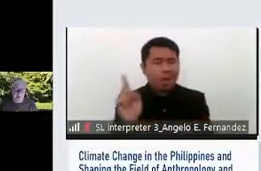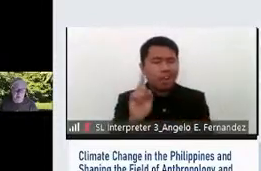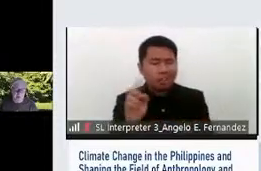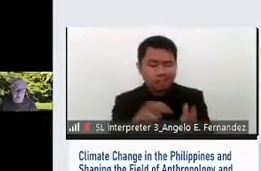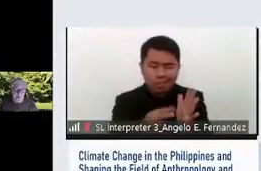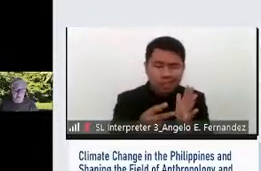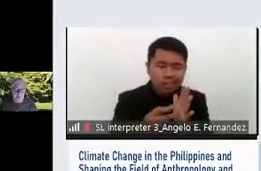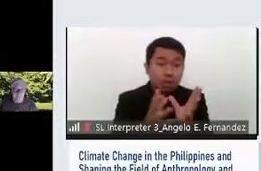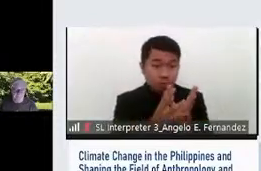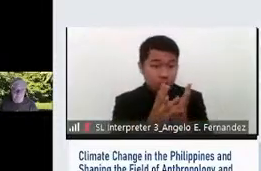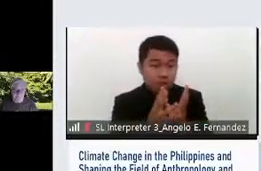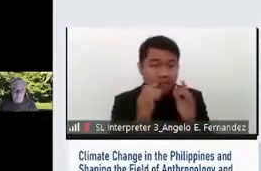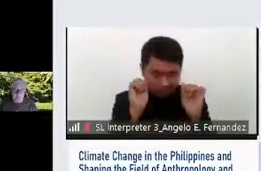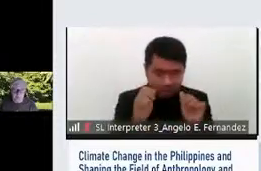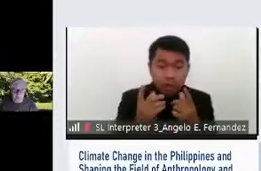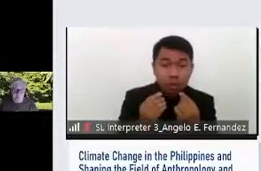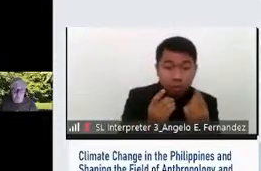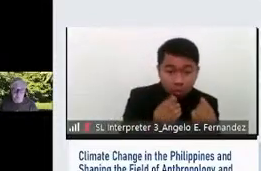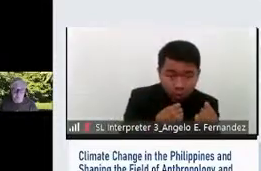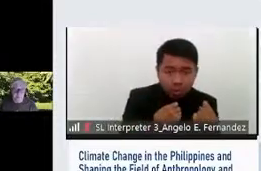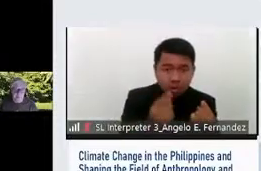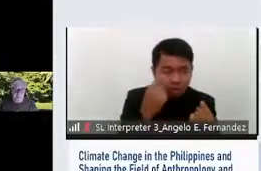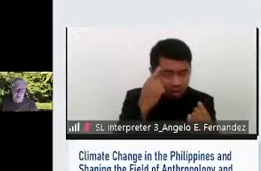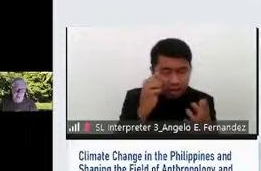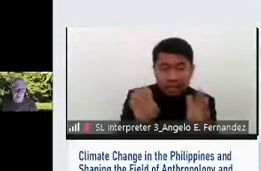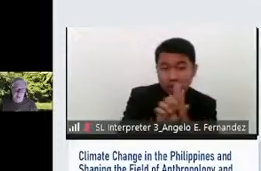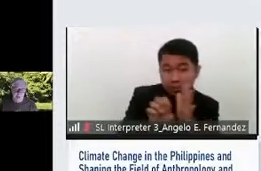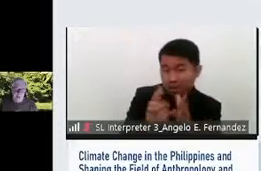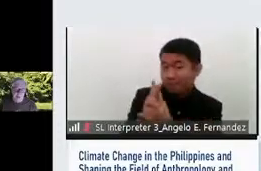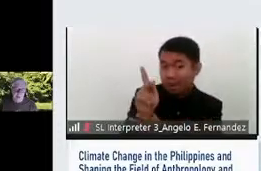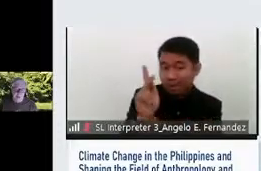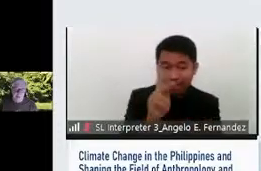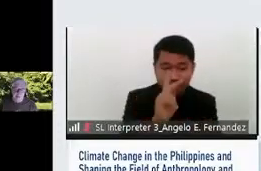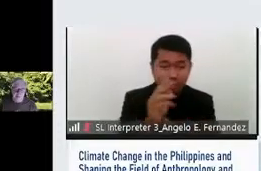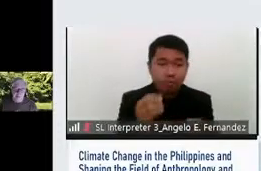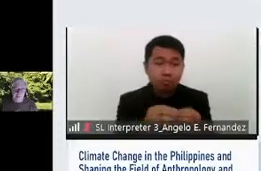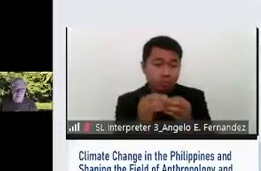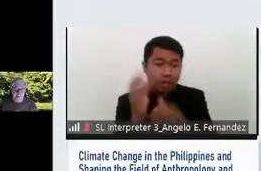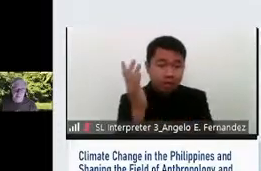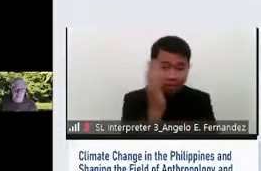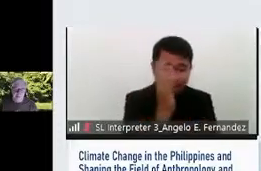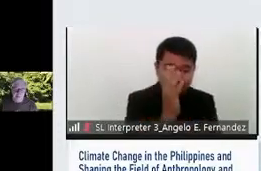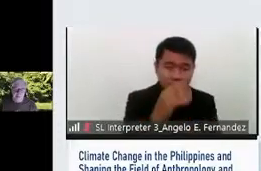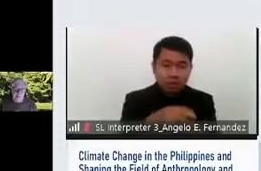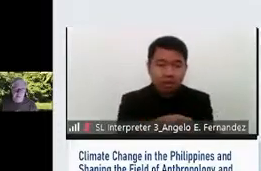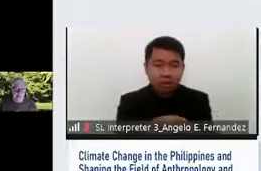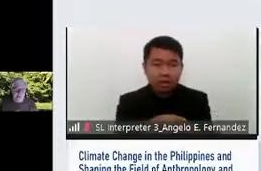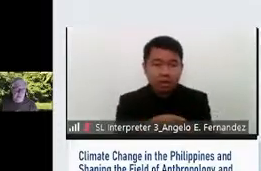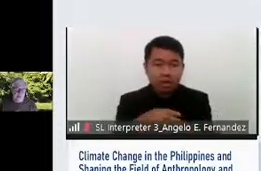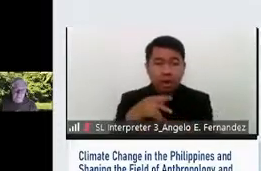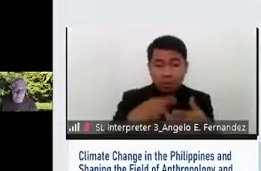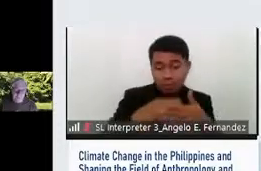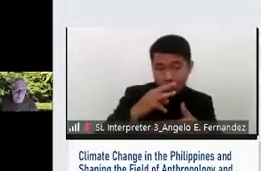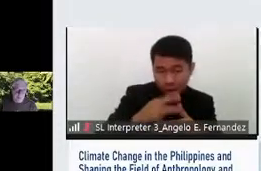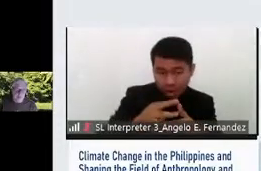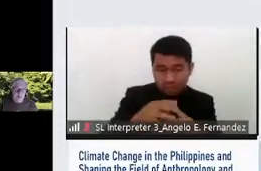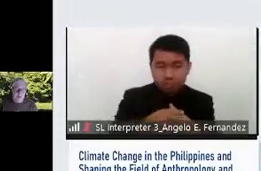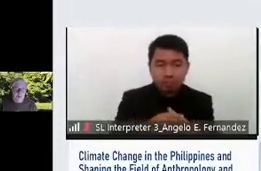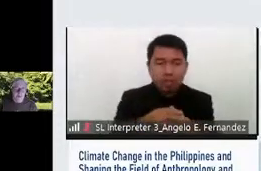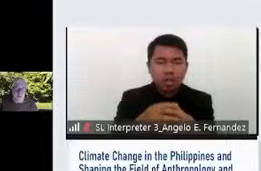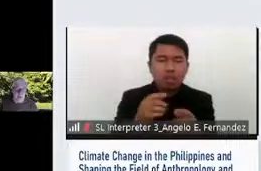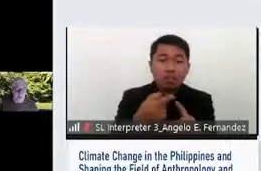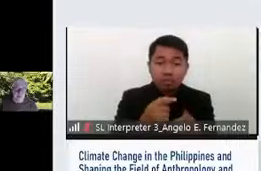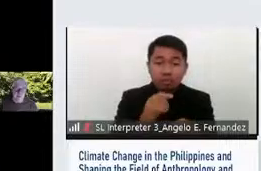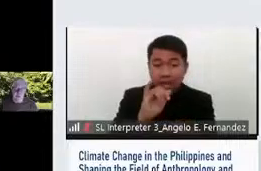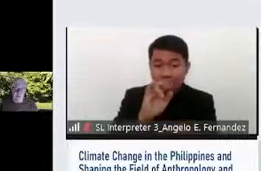or reforesting areas inland. The Panorama Program of ICOMOS and the IUCN support